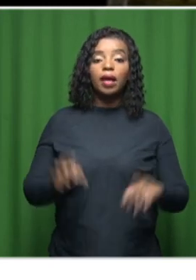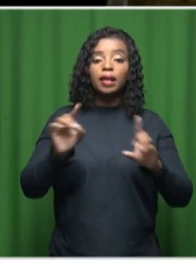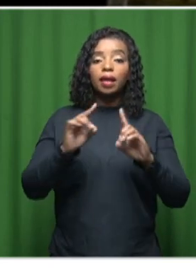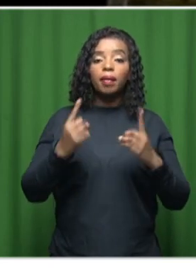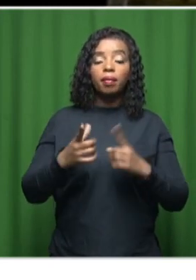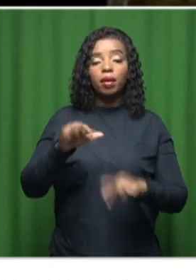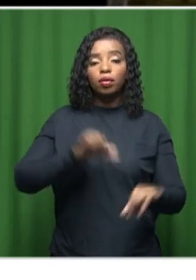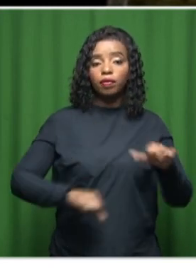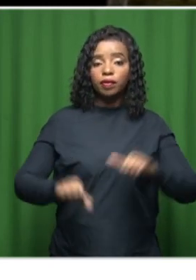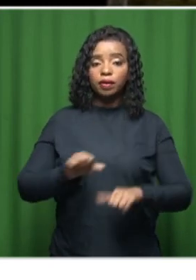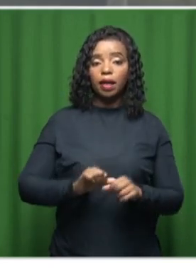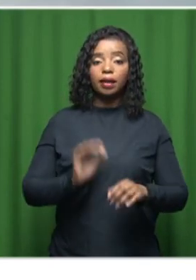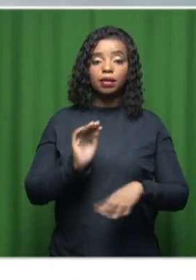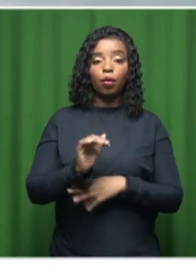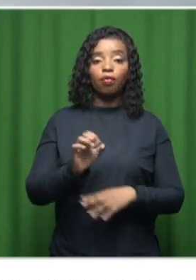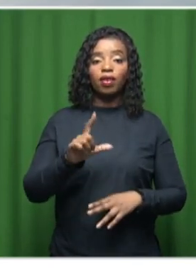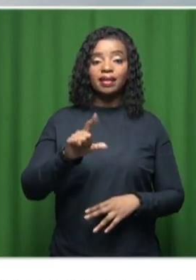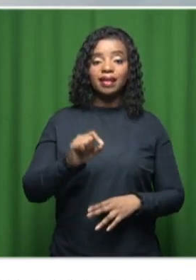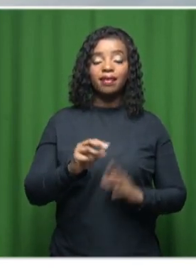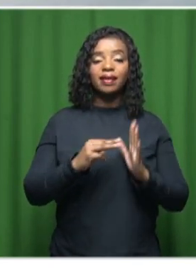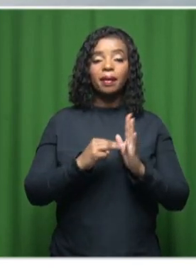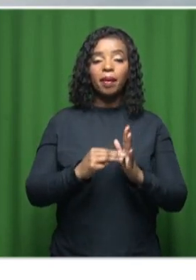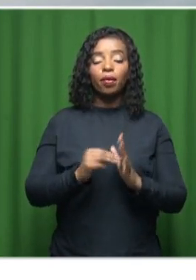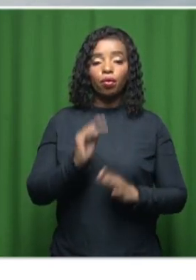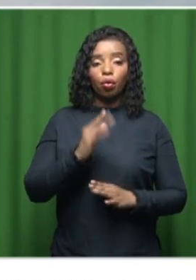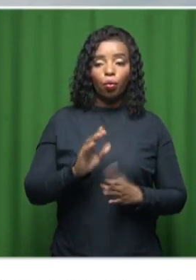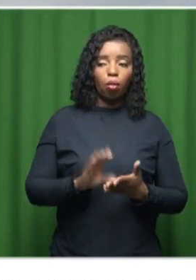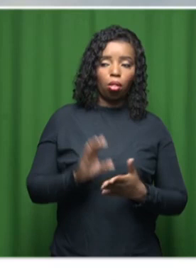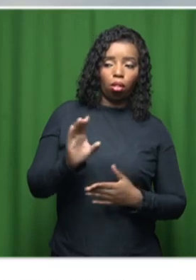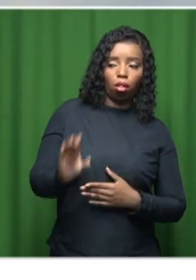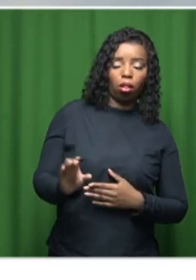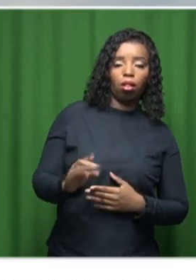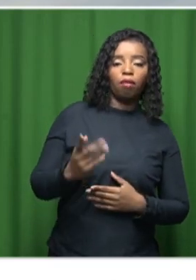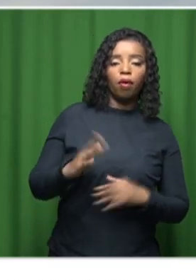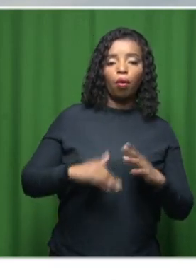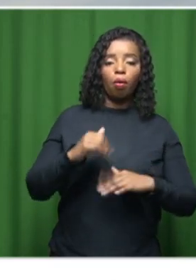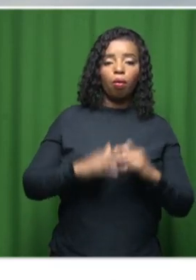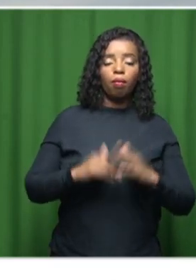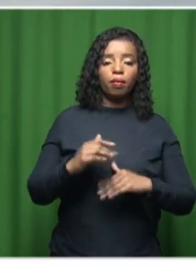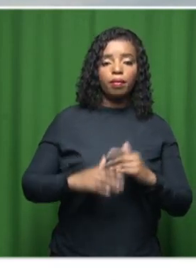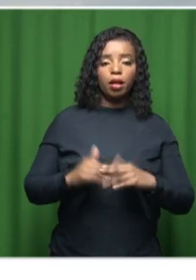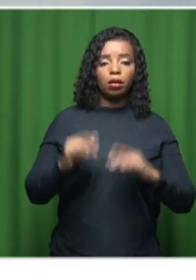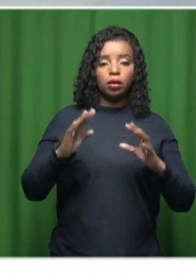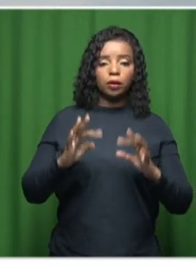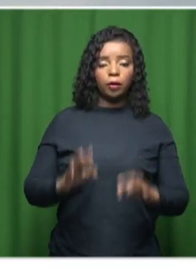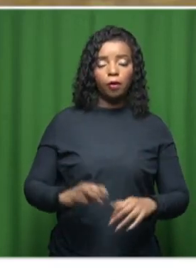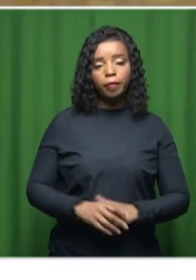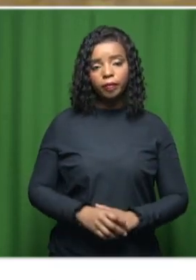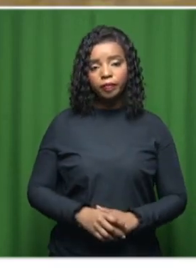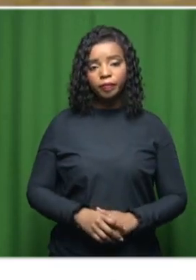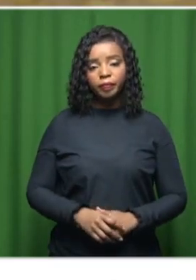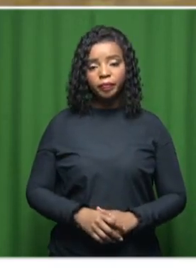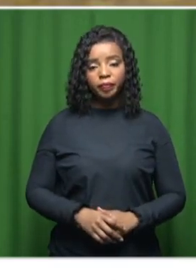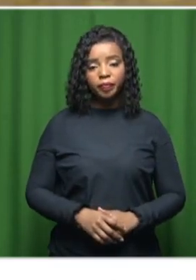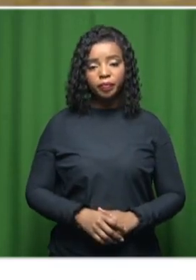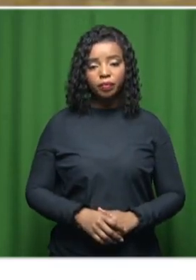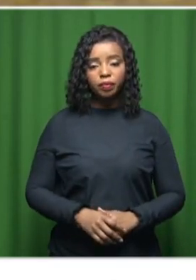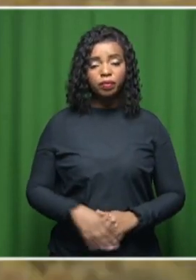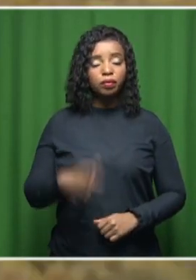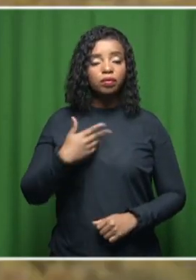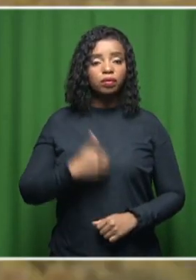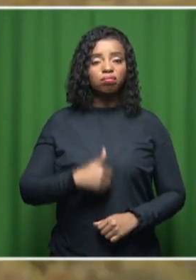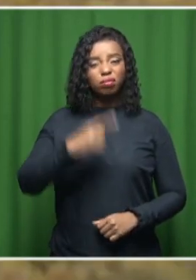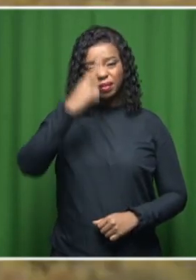invest over 70 million rands to build the site and make it ready for the infrastructure. I think it's to the